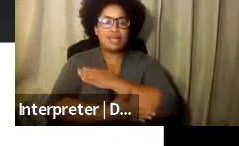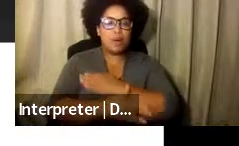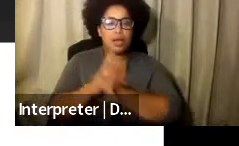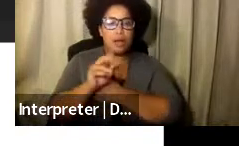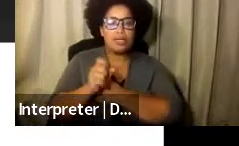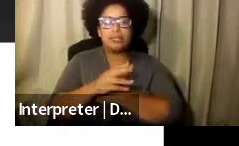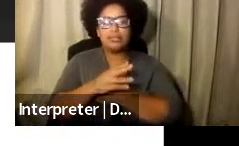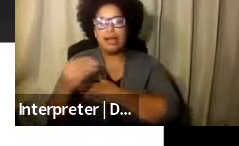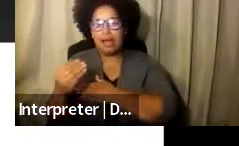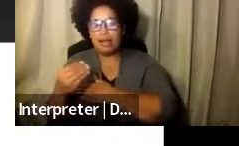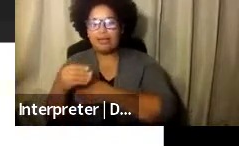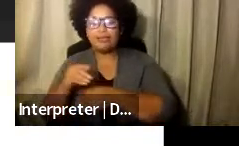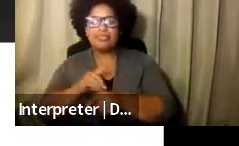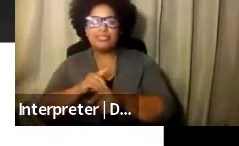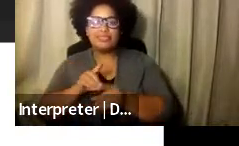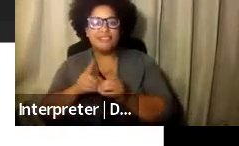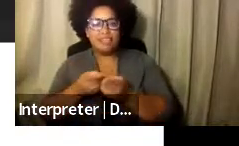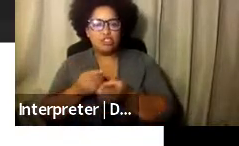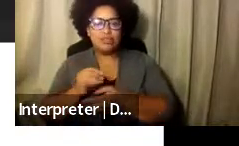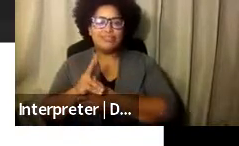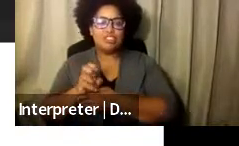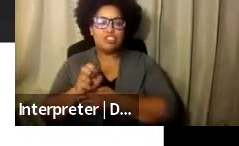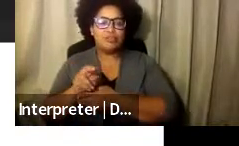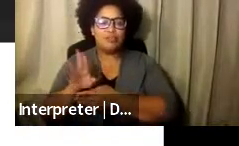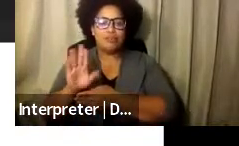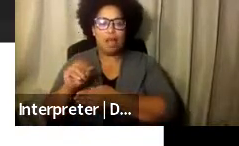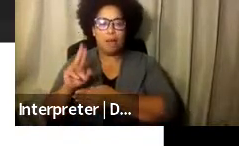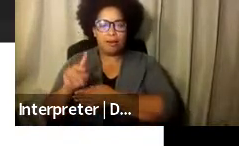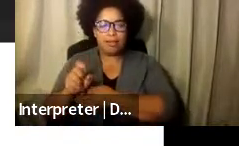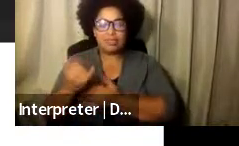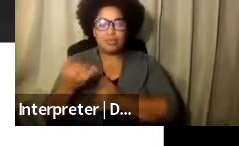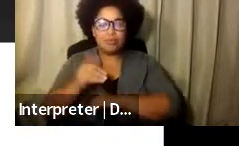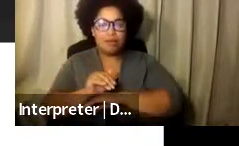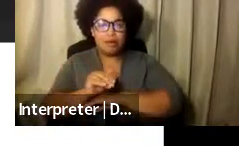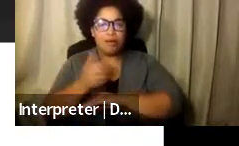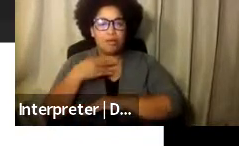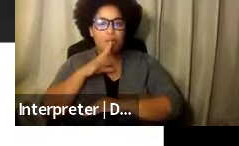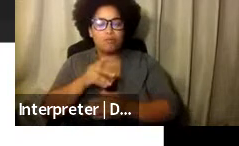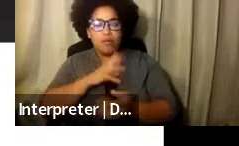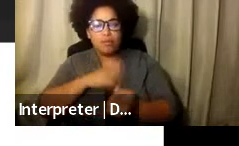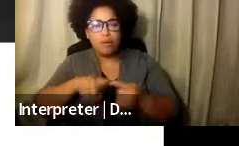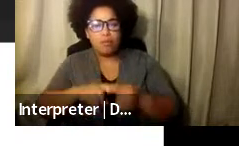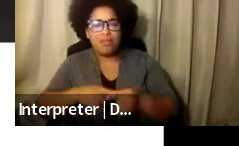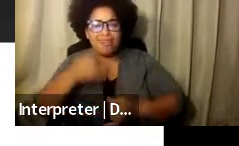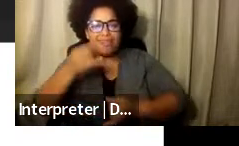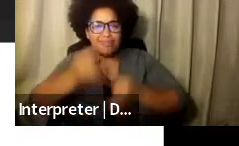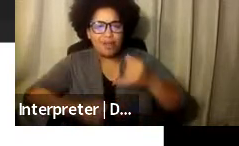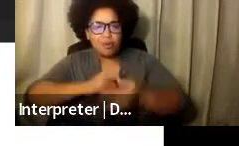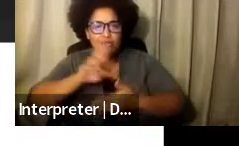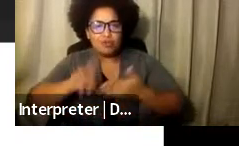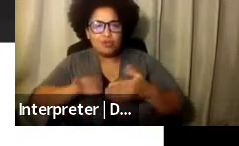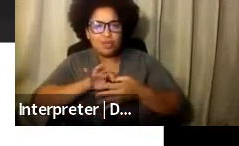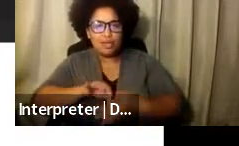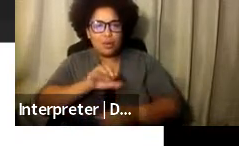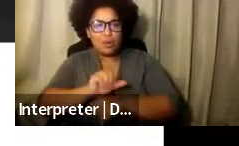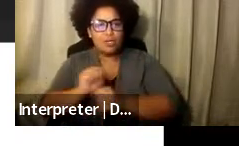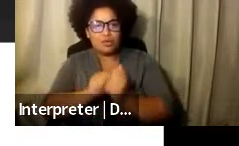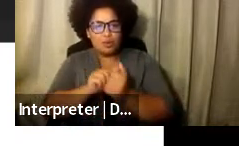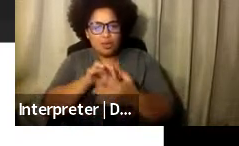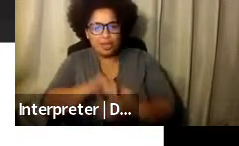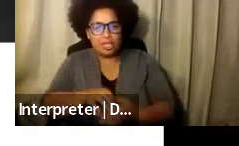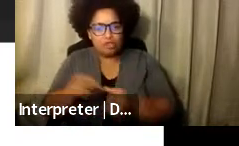tonight, we're going to spend some time talking about the final results of our work together